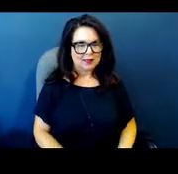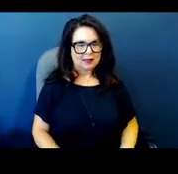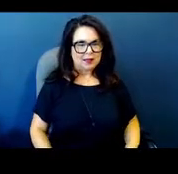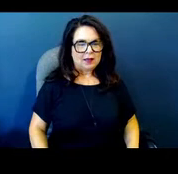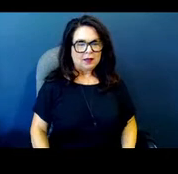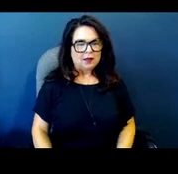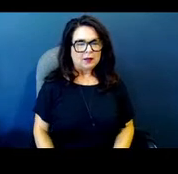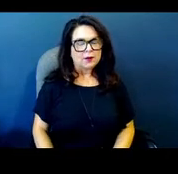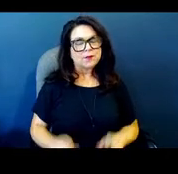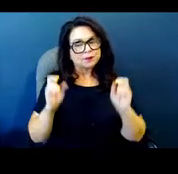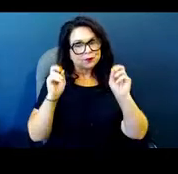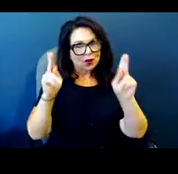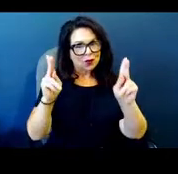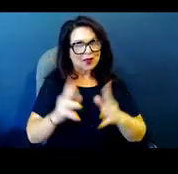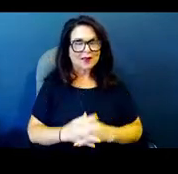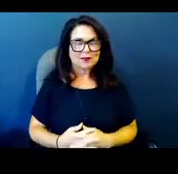Okay,